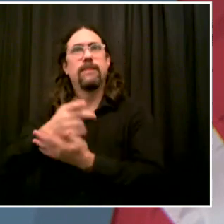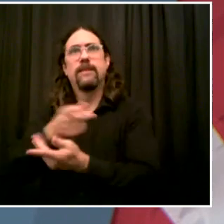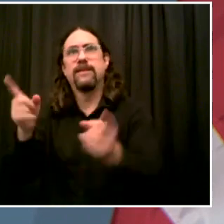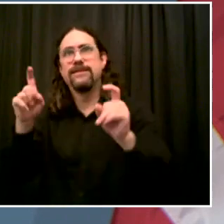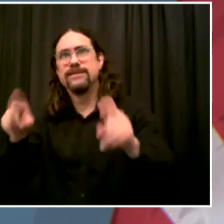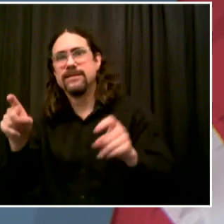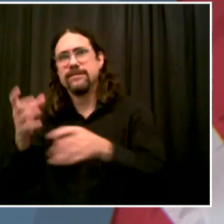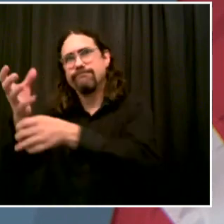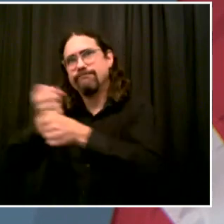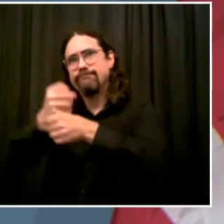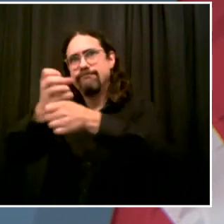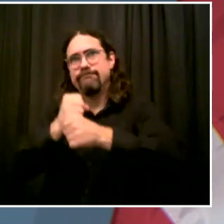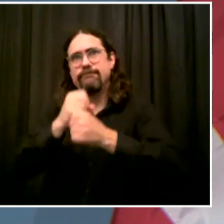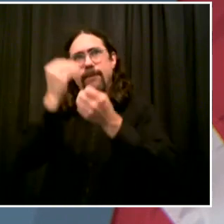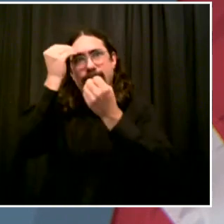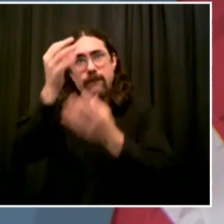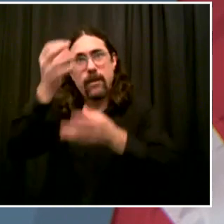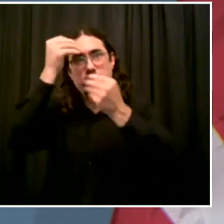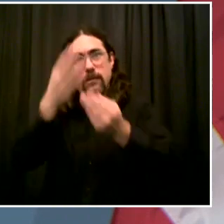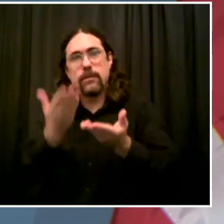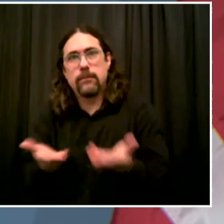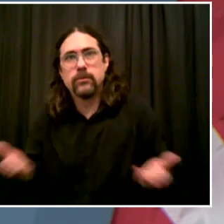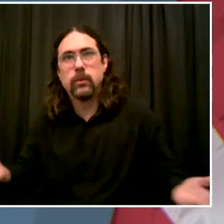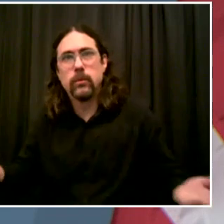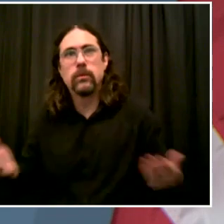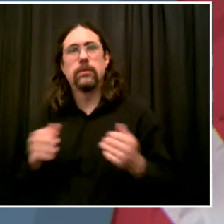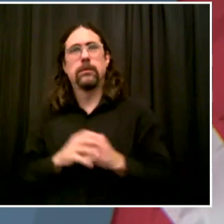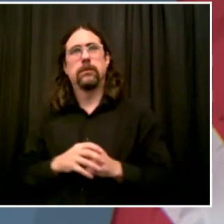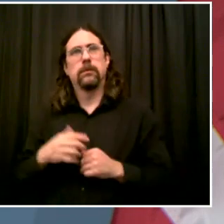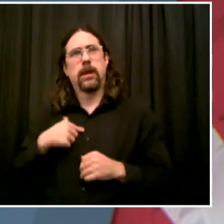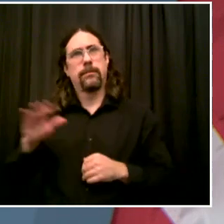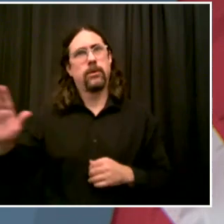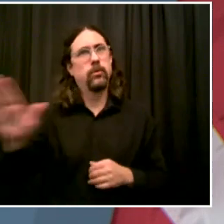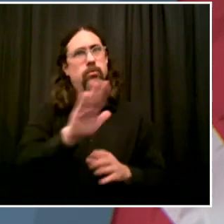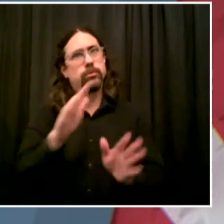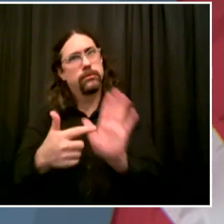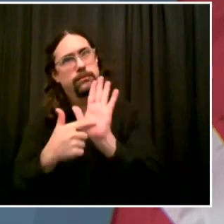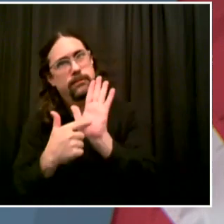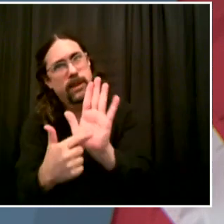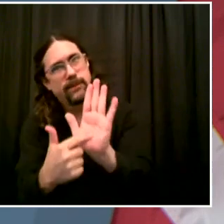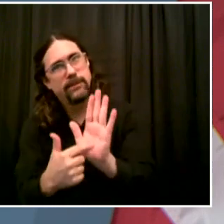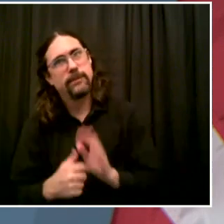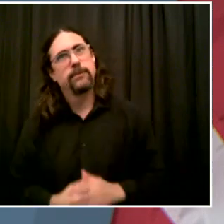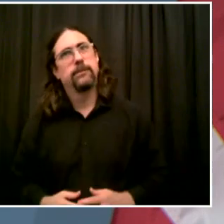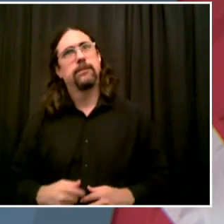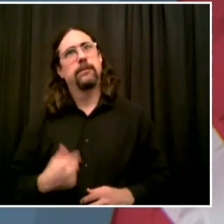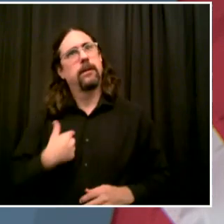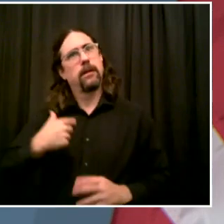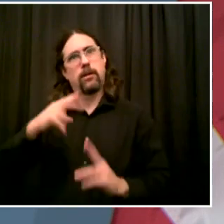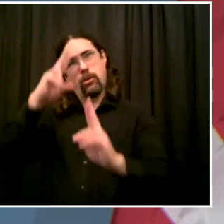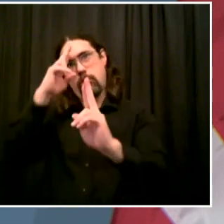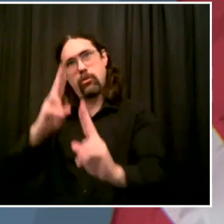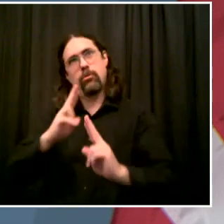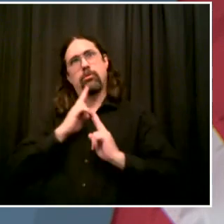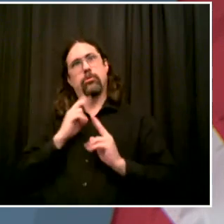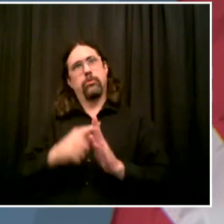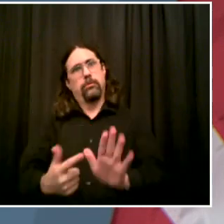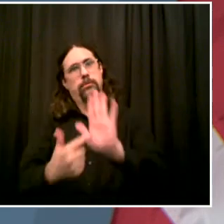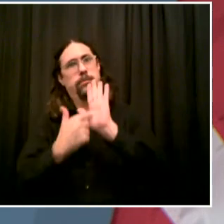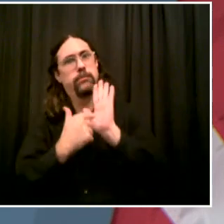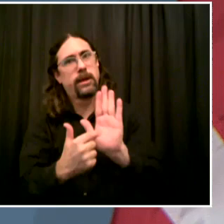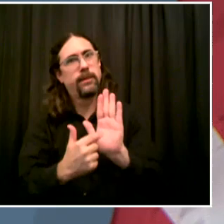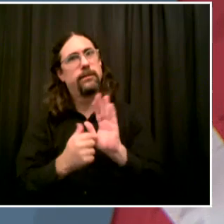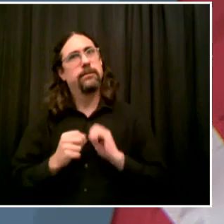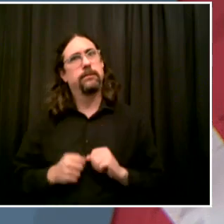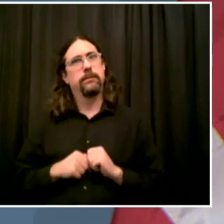I represented, that I had the privilege and honor to represent, are the communities that have been hardest hit by COVID. And so